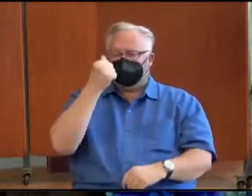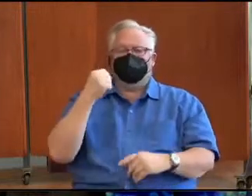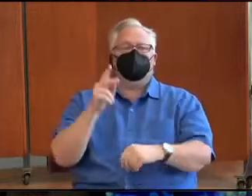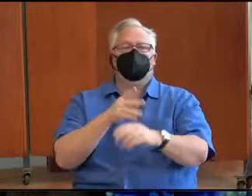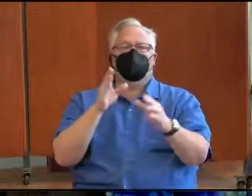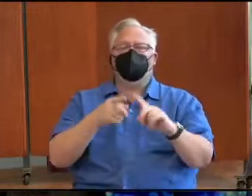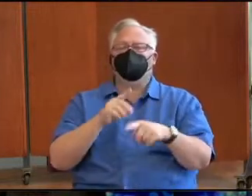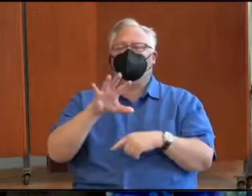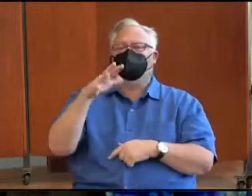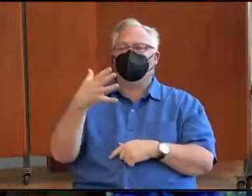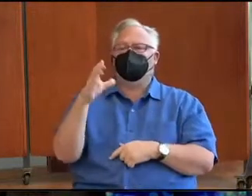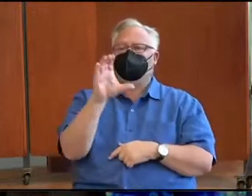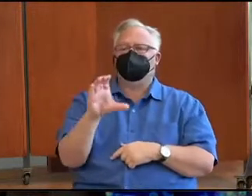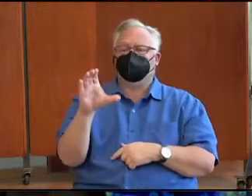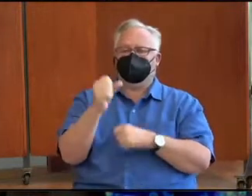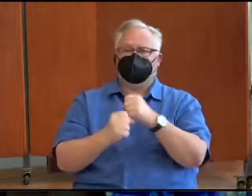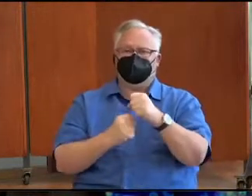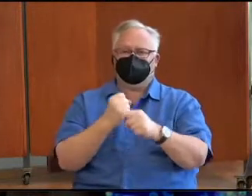Kalidasa.